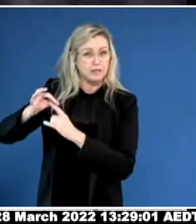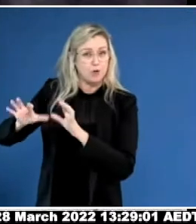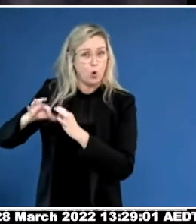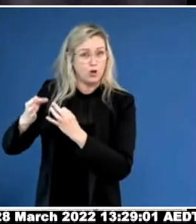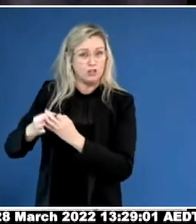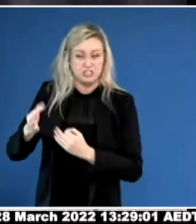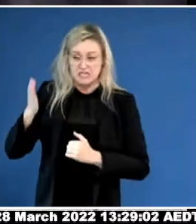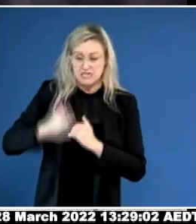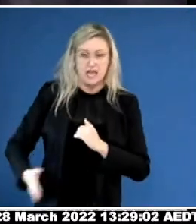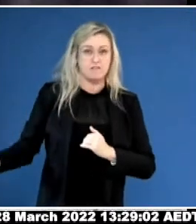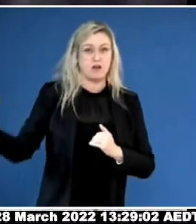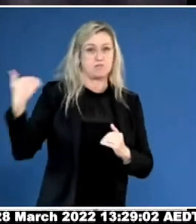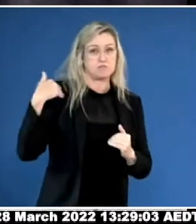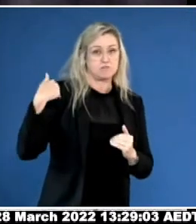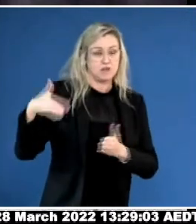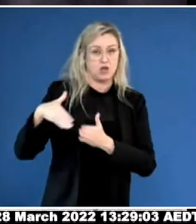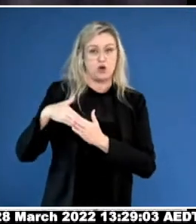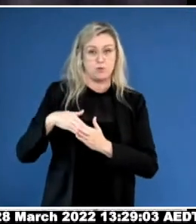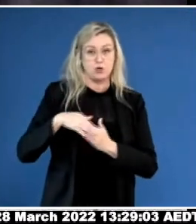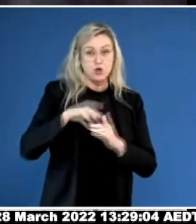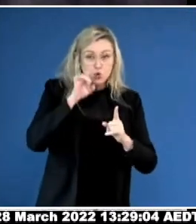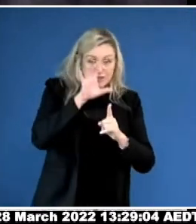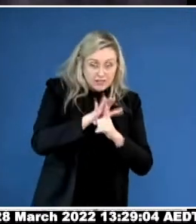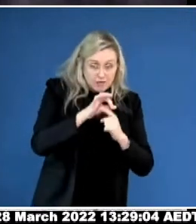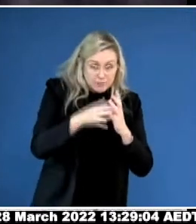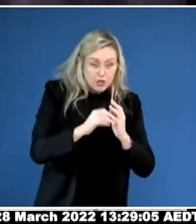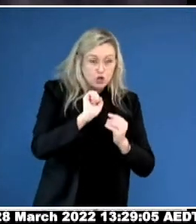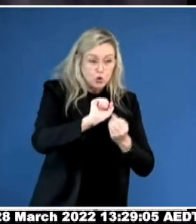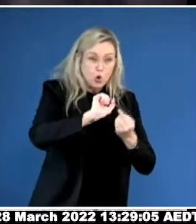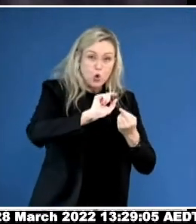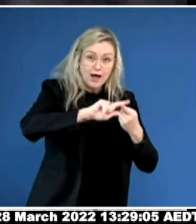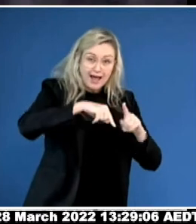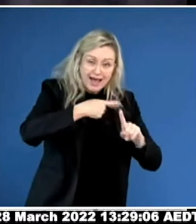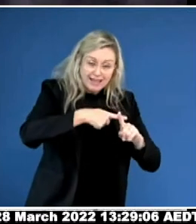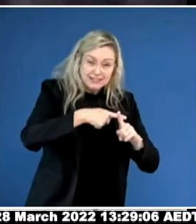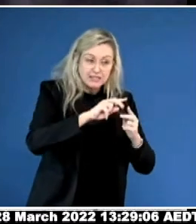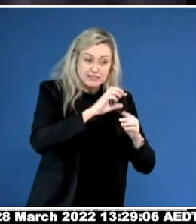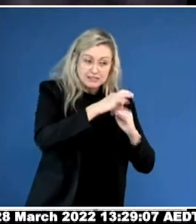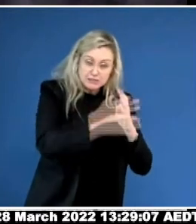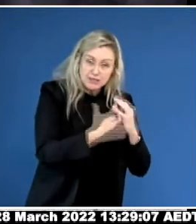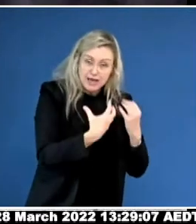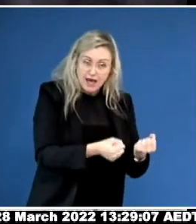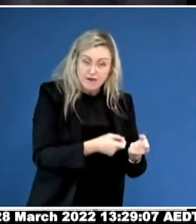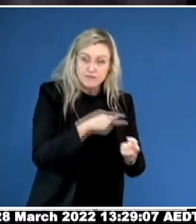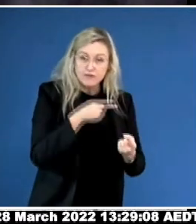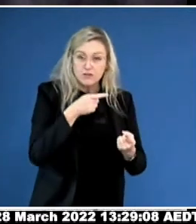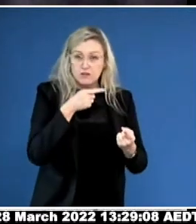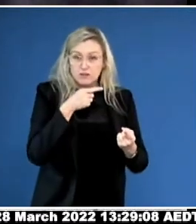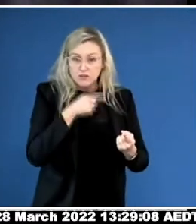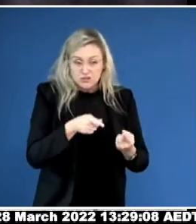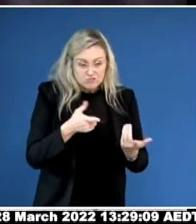disability, you had a disability. You are with the NDIS, you're interacting with different systems,